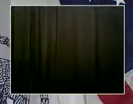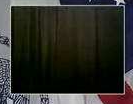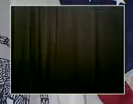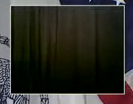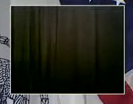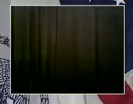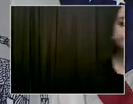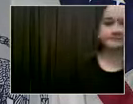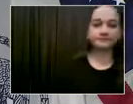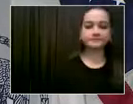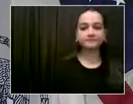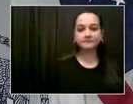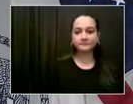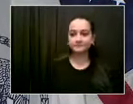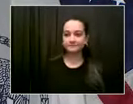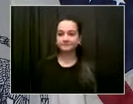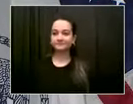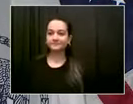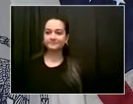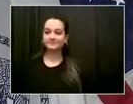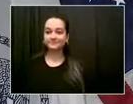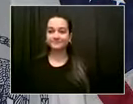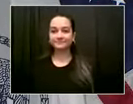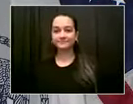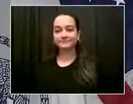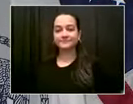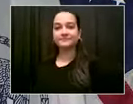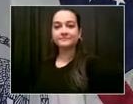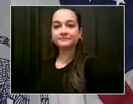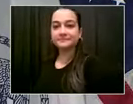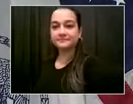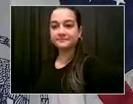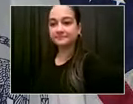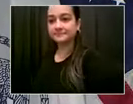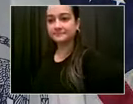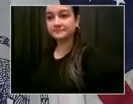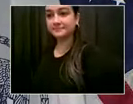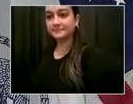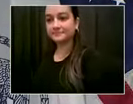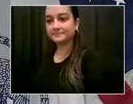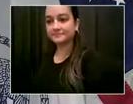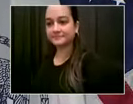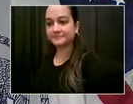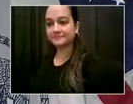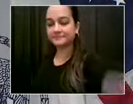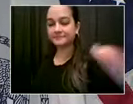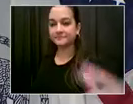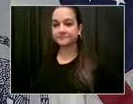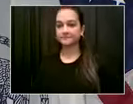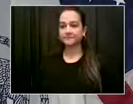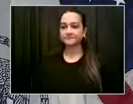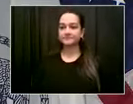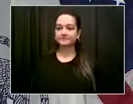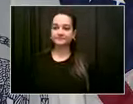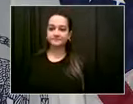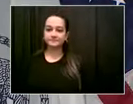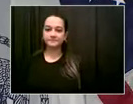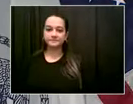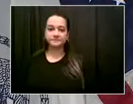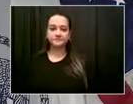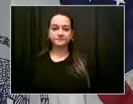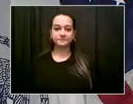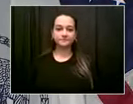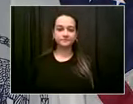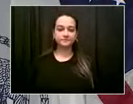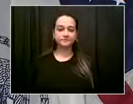persona. Las escuelas son parte íntegra de nuestras comunidades y por eso vamos